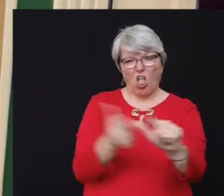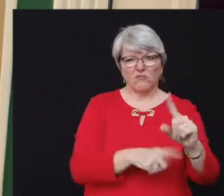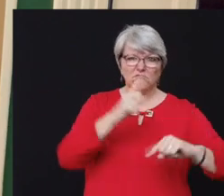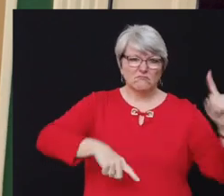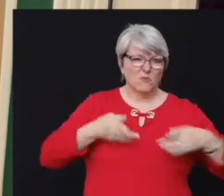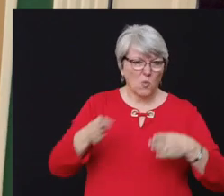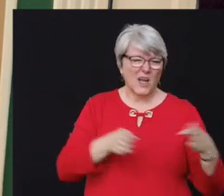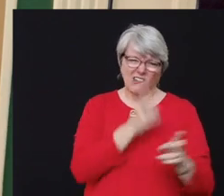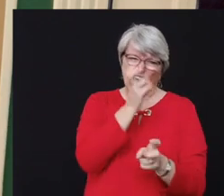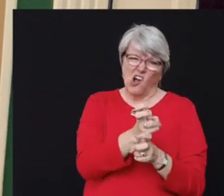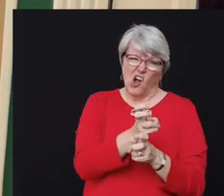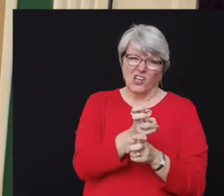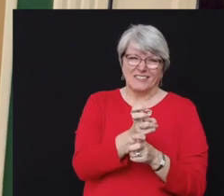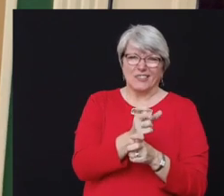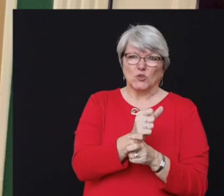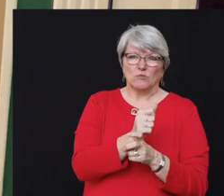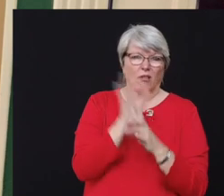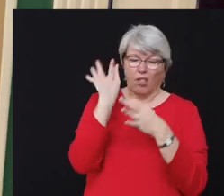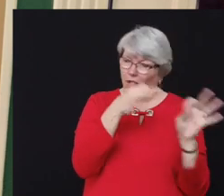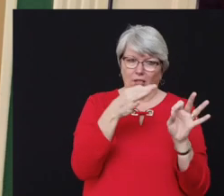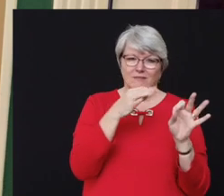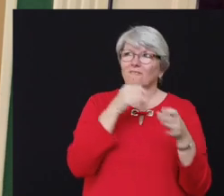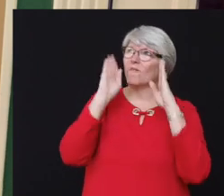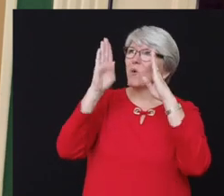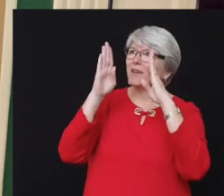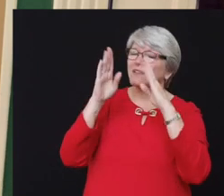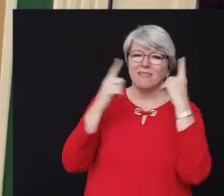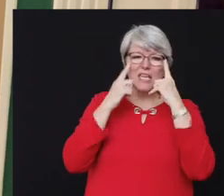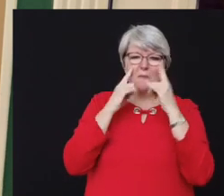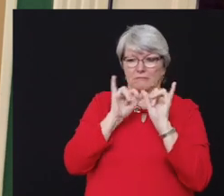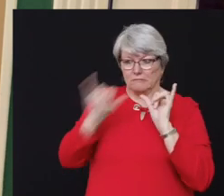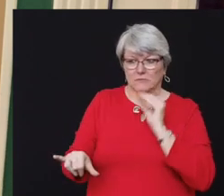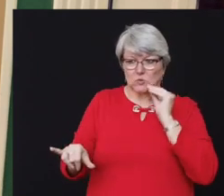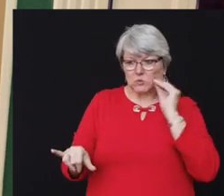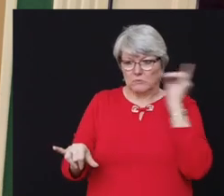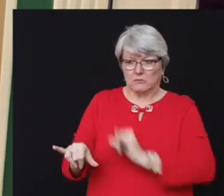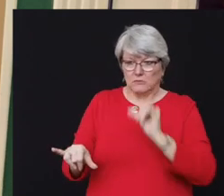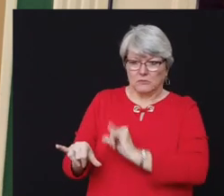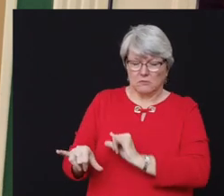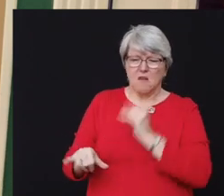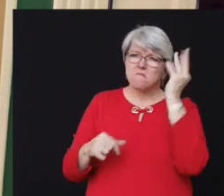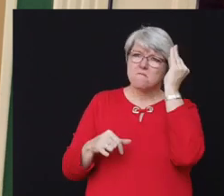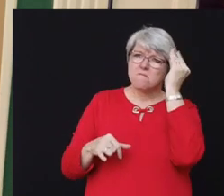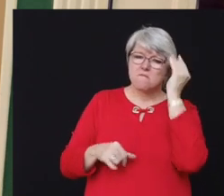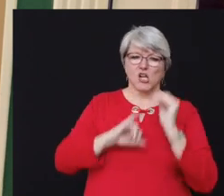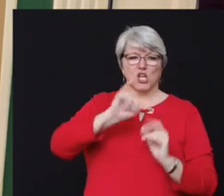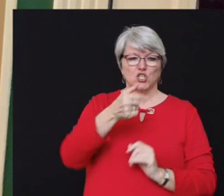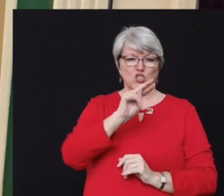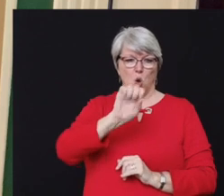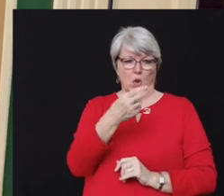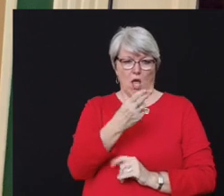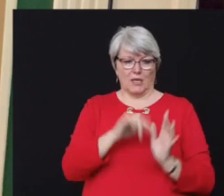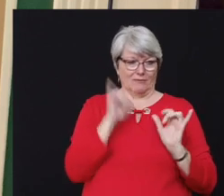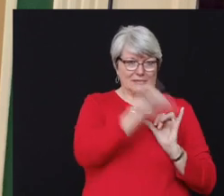hard not to lose our focus. In thinking about our shelter in place, it caused me to think about Jonah and his shelter in